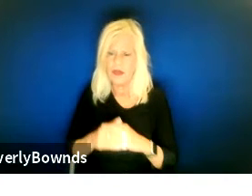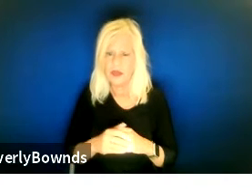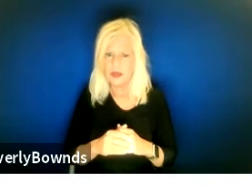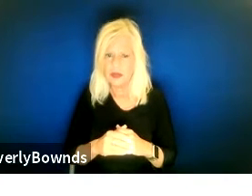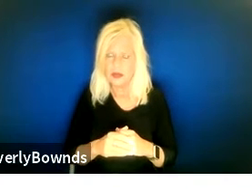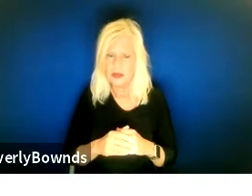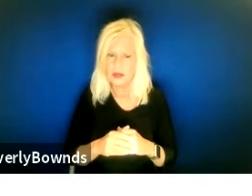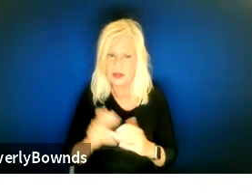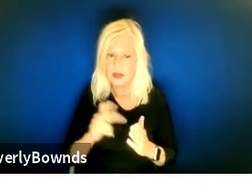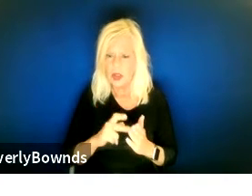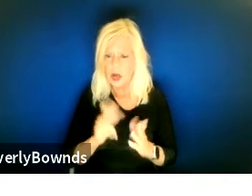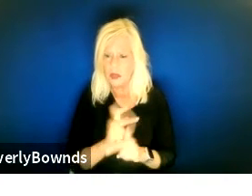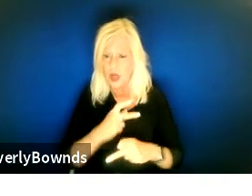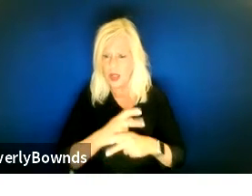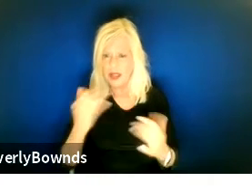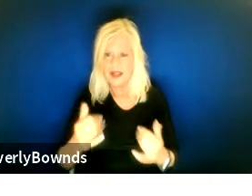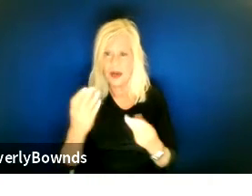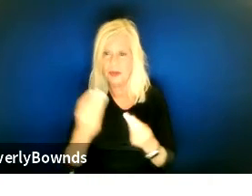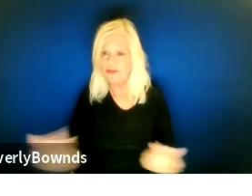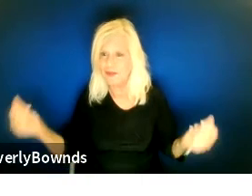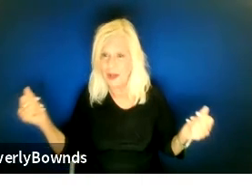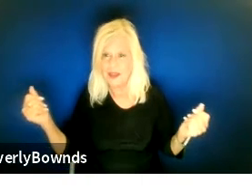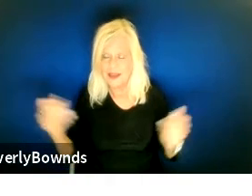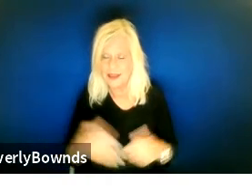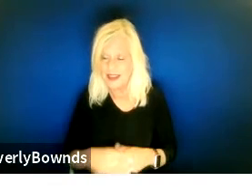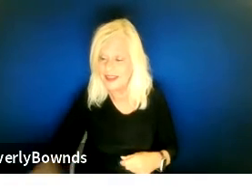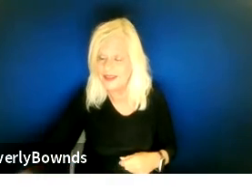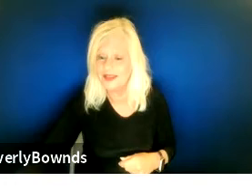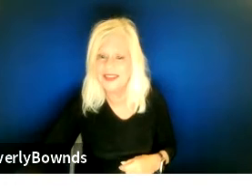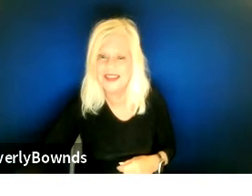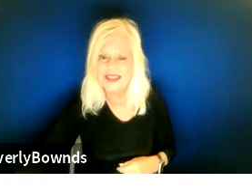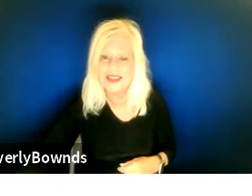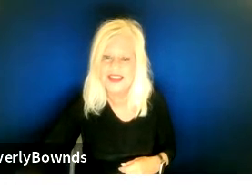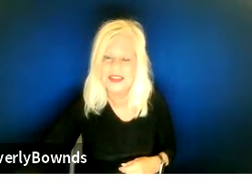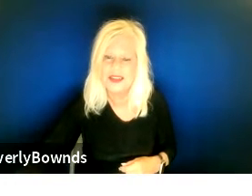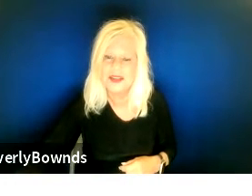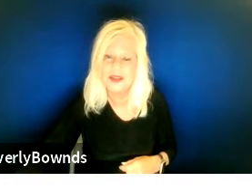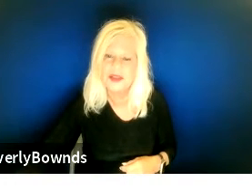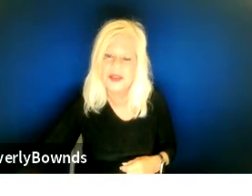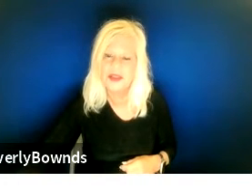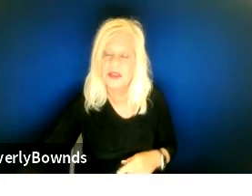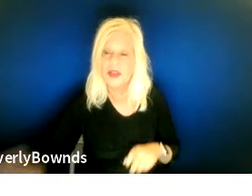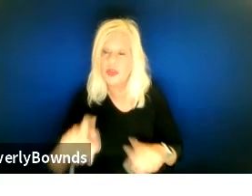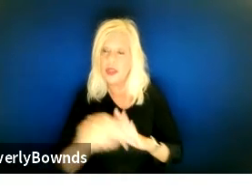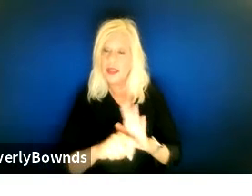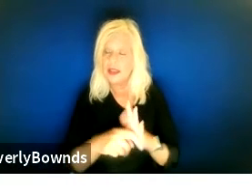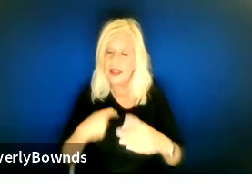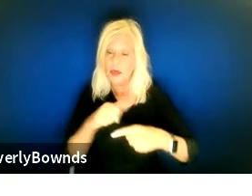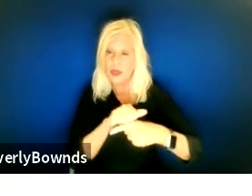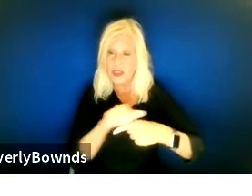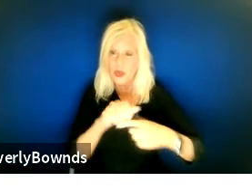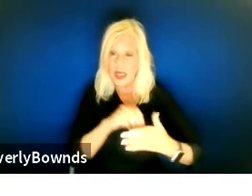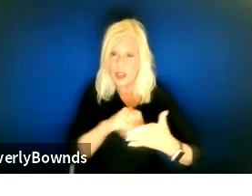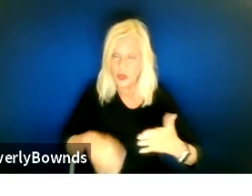Ushahidi, of course, which is now obsolete. During this period, like we trained students